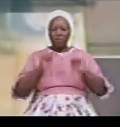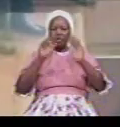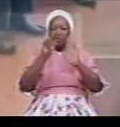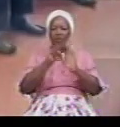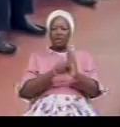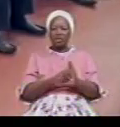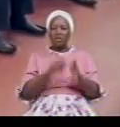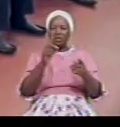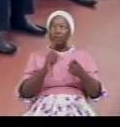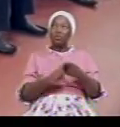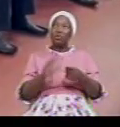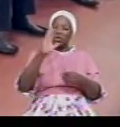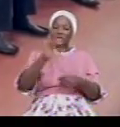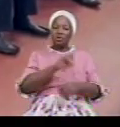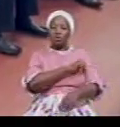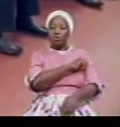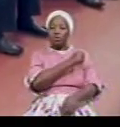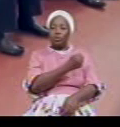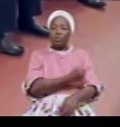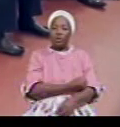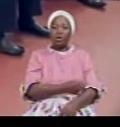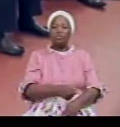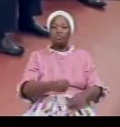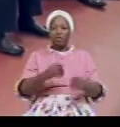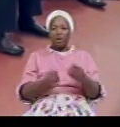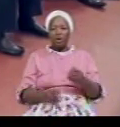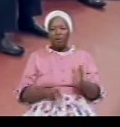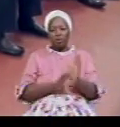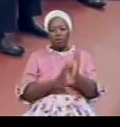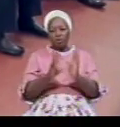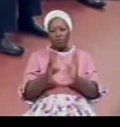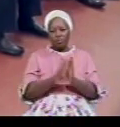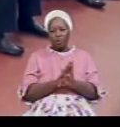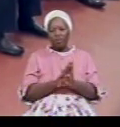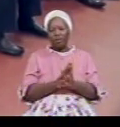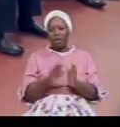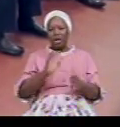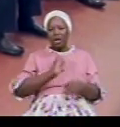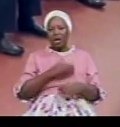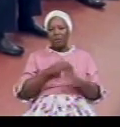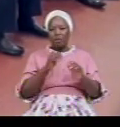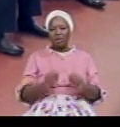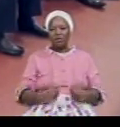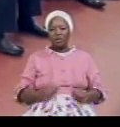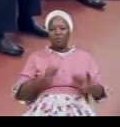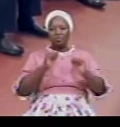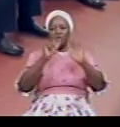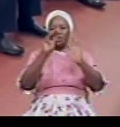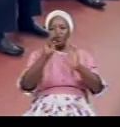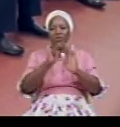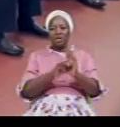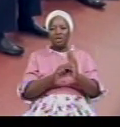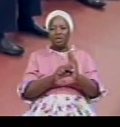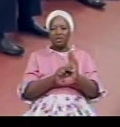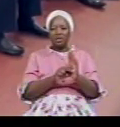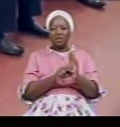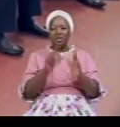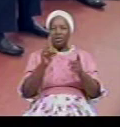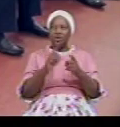his supreme will. Our submissiveness to